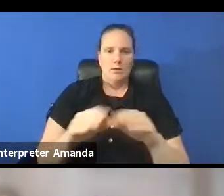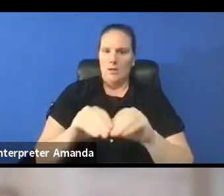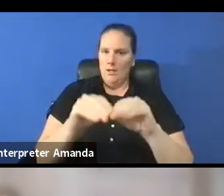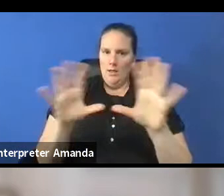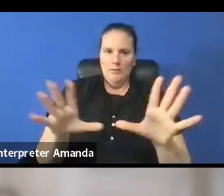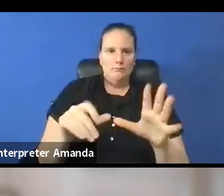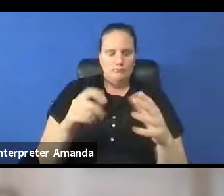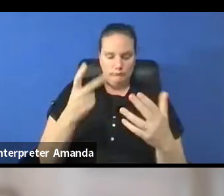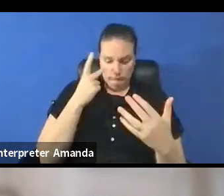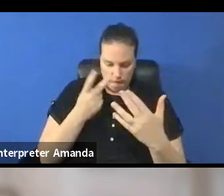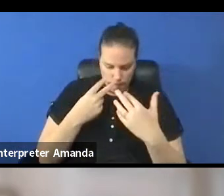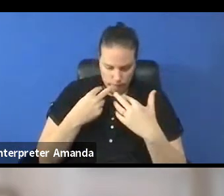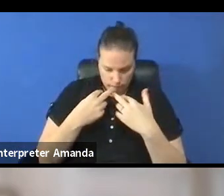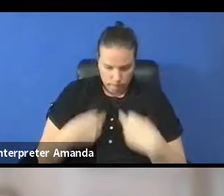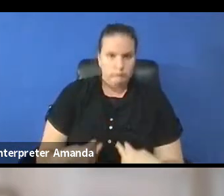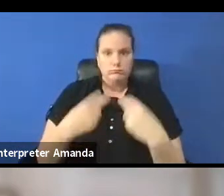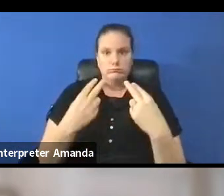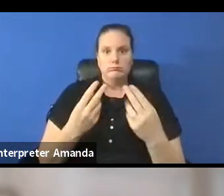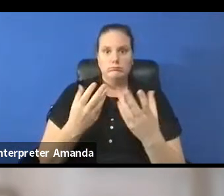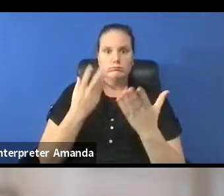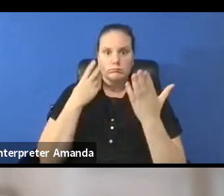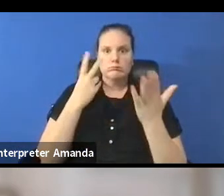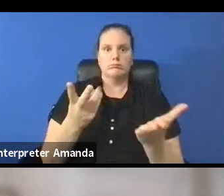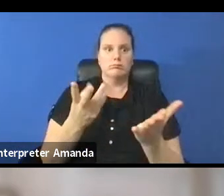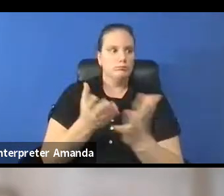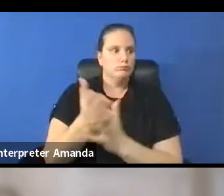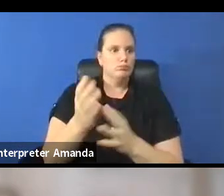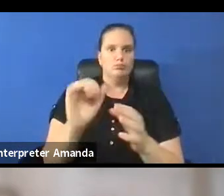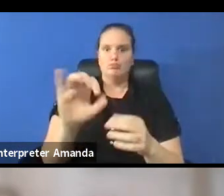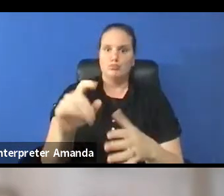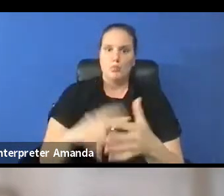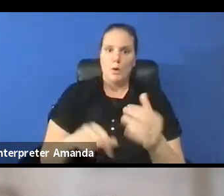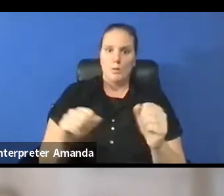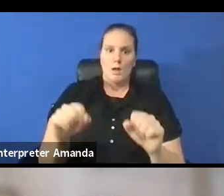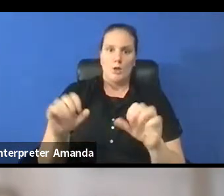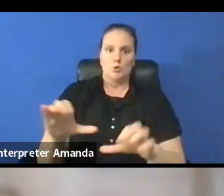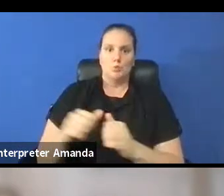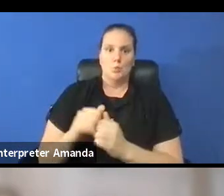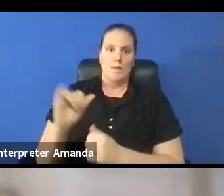as transparent as possible in that sense of what we can do with it.